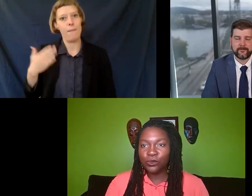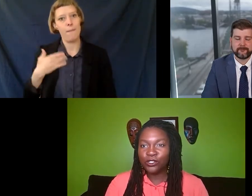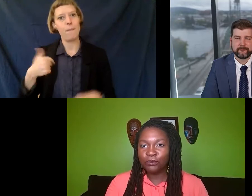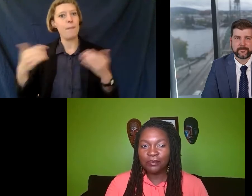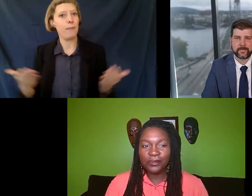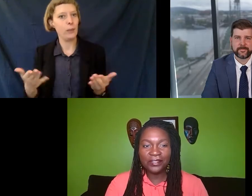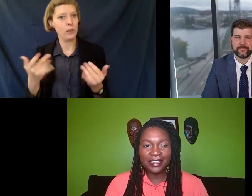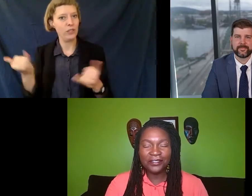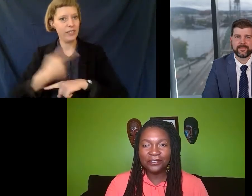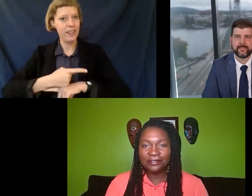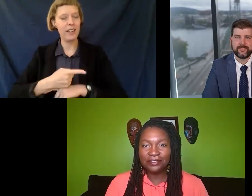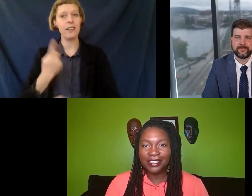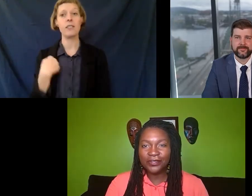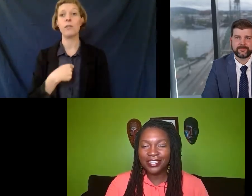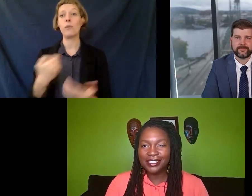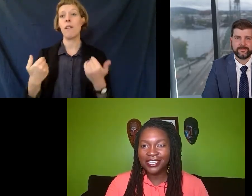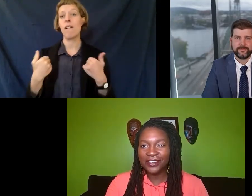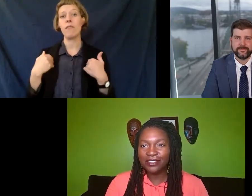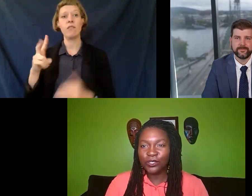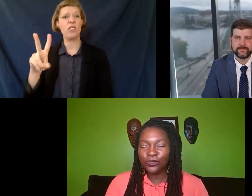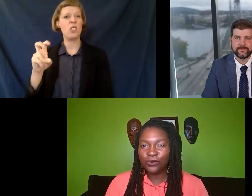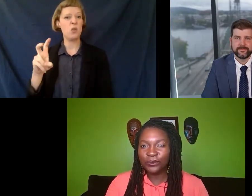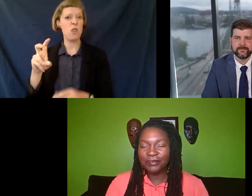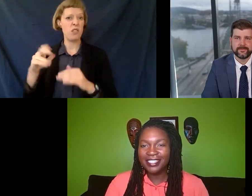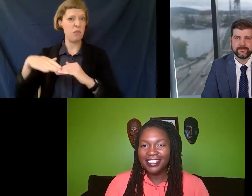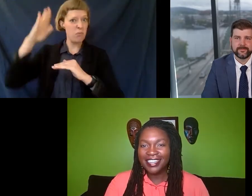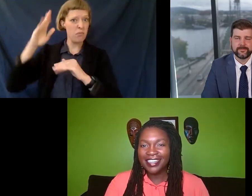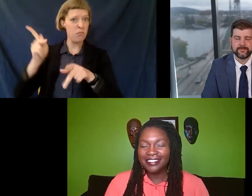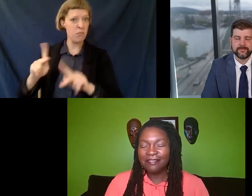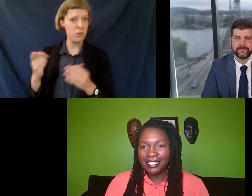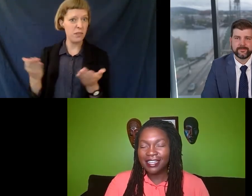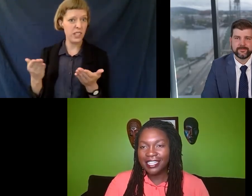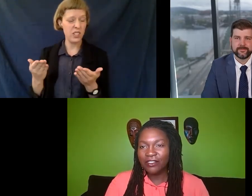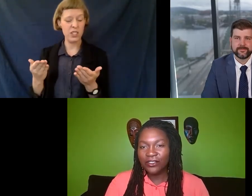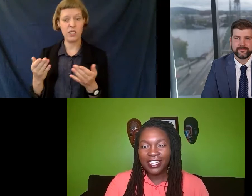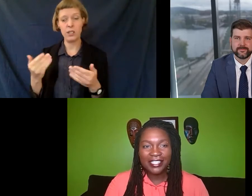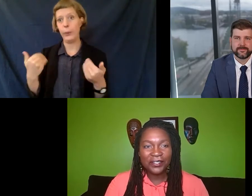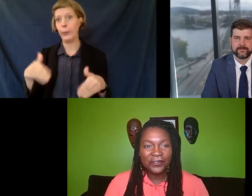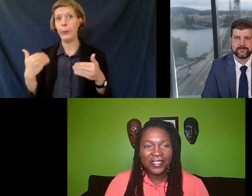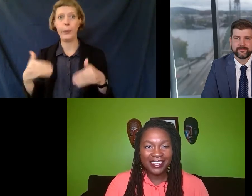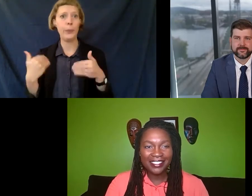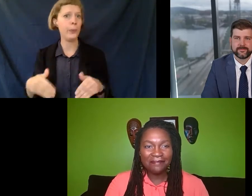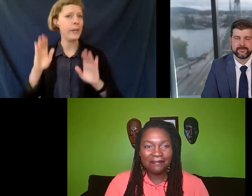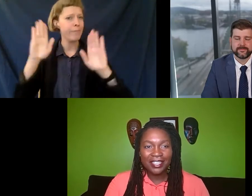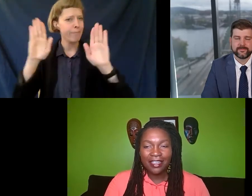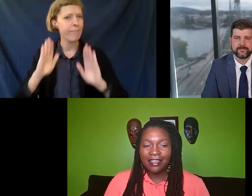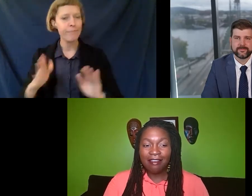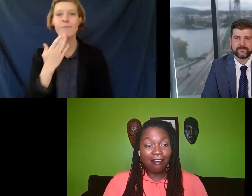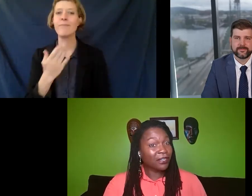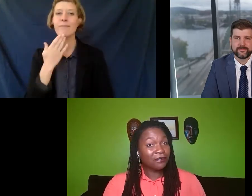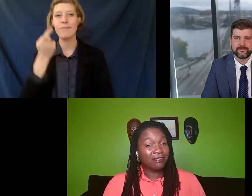looks like we've got more than 200 people who've joined us here in the virtual room. It means a lot to have you here today, so